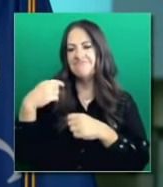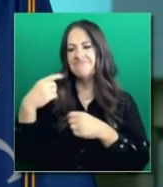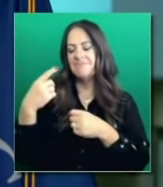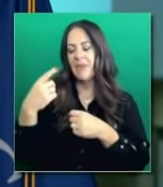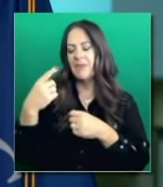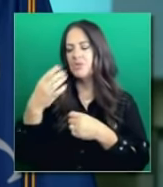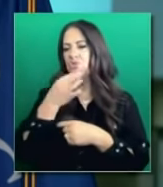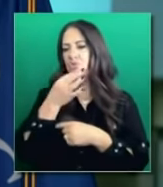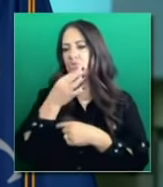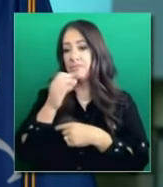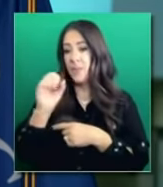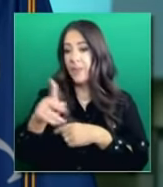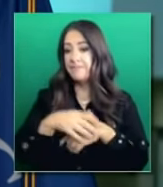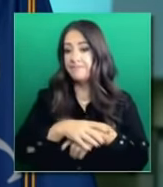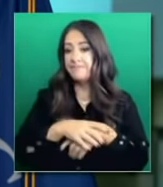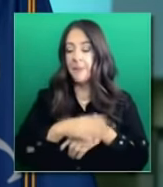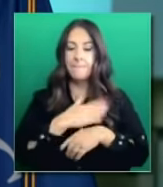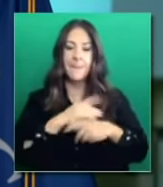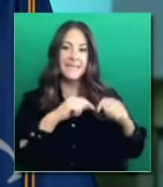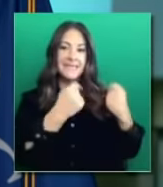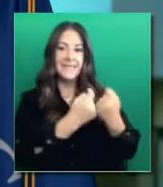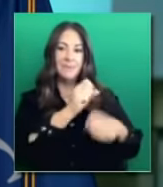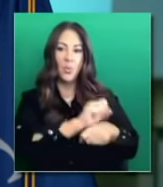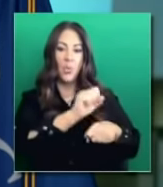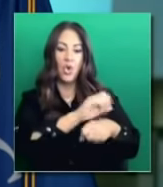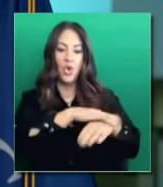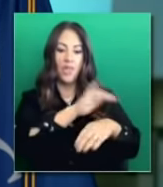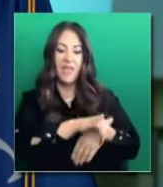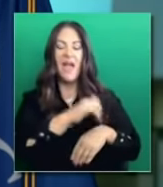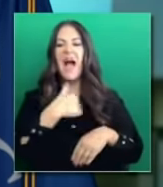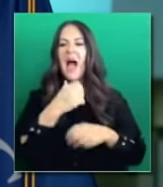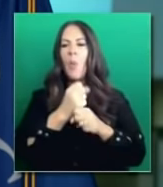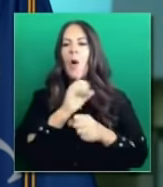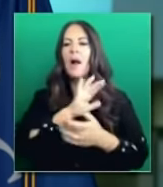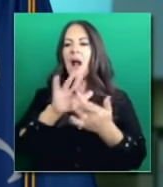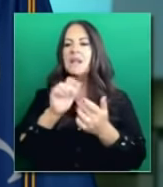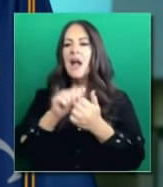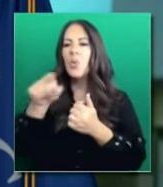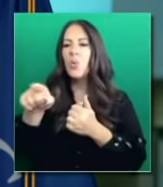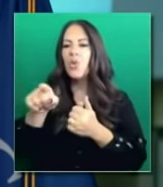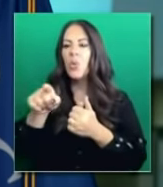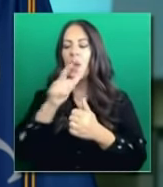speak, is working on that, and we will make sure you receive that very, very shortly.